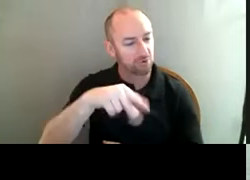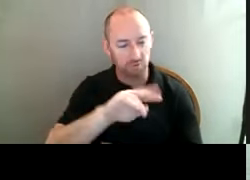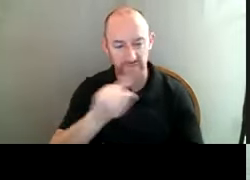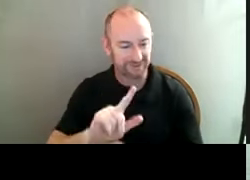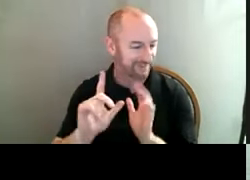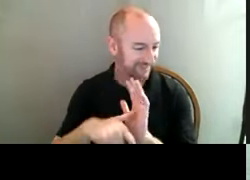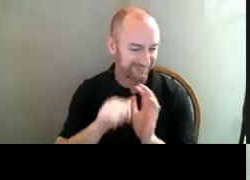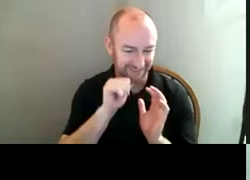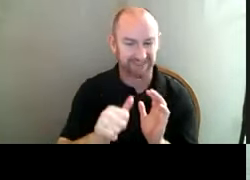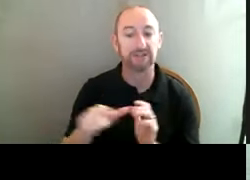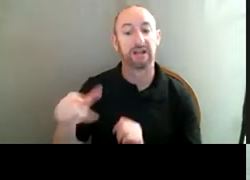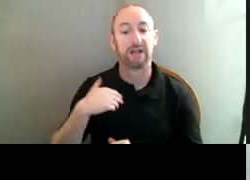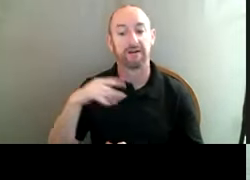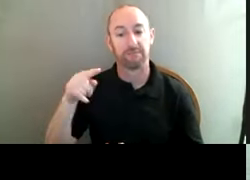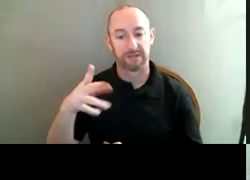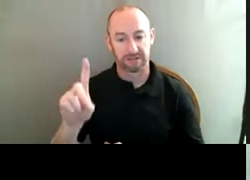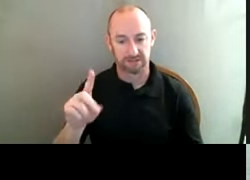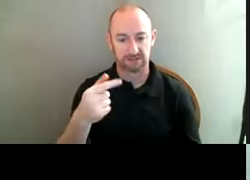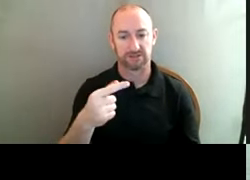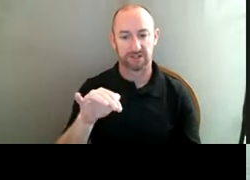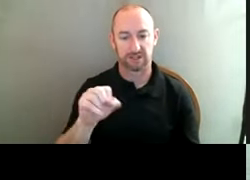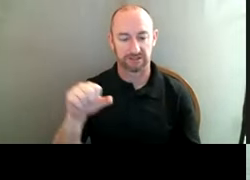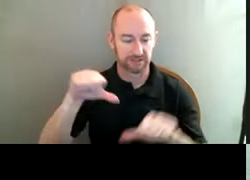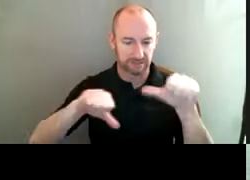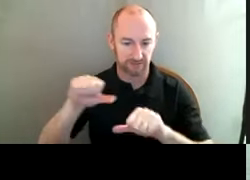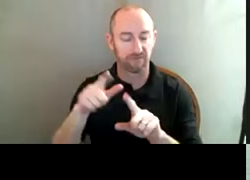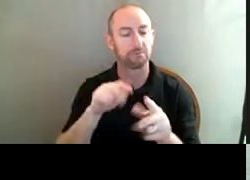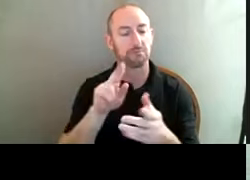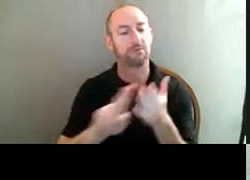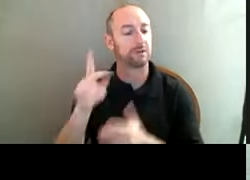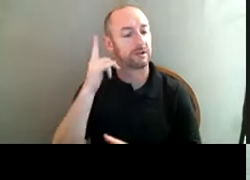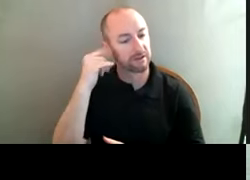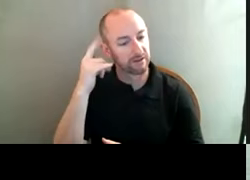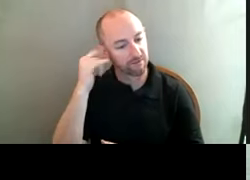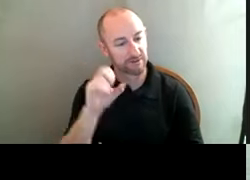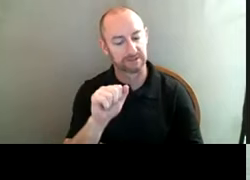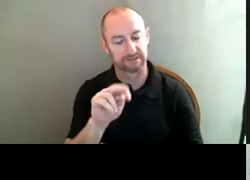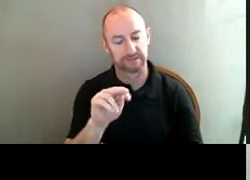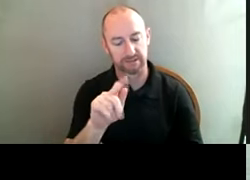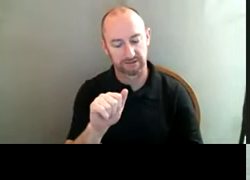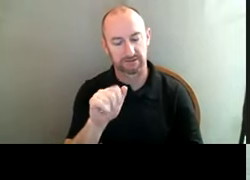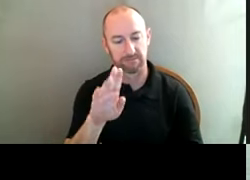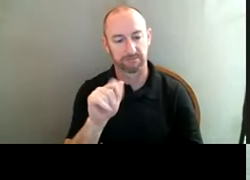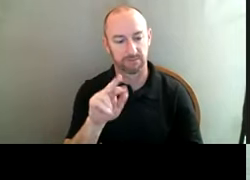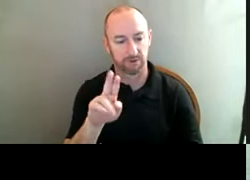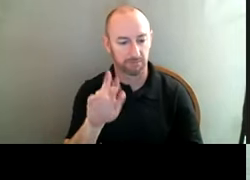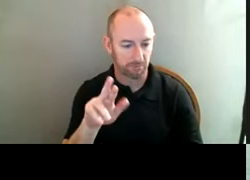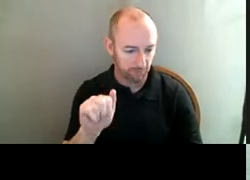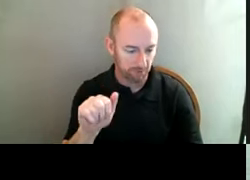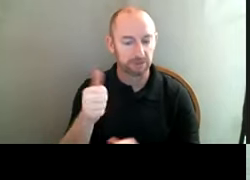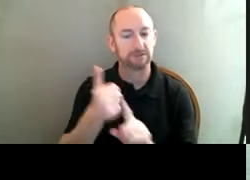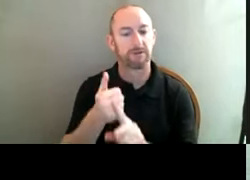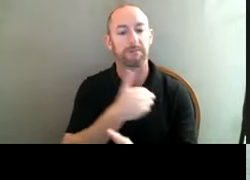Dr. Battersby has a PhD in GIS science from the University of California at Santa Barbara. She's a member of the